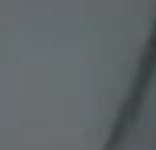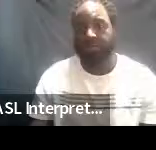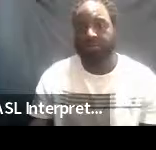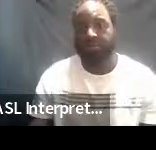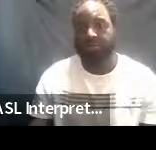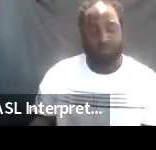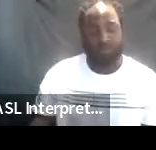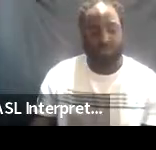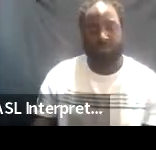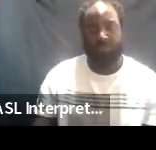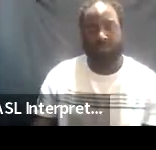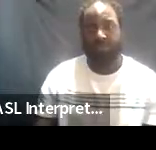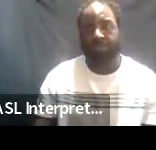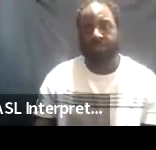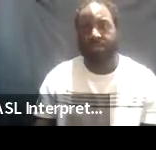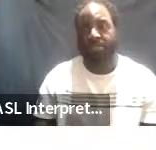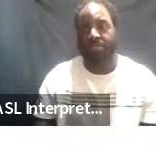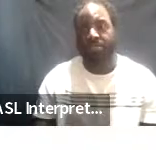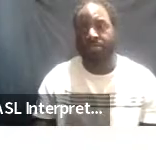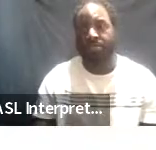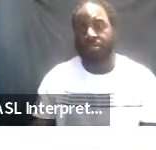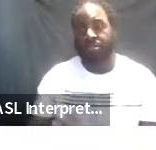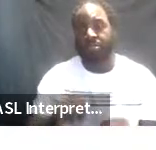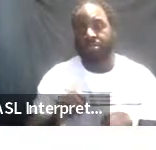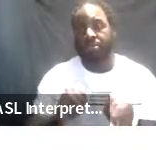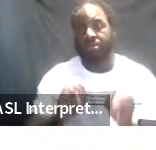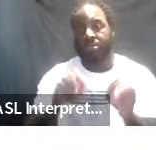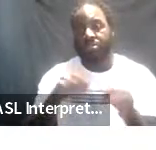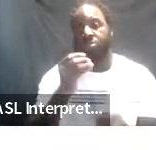If you want to unmute yourself.